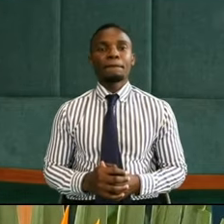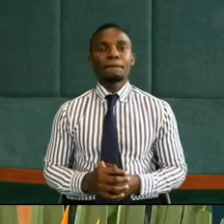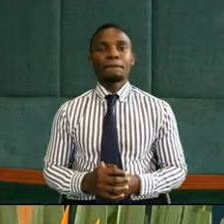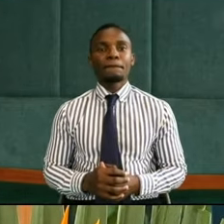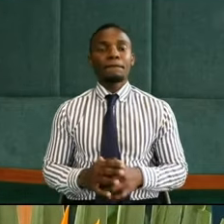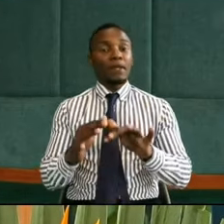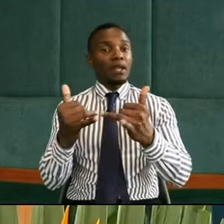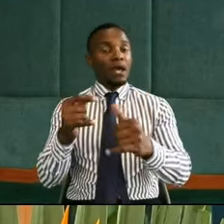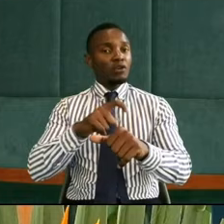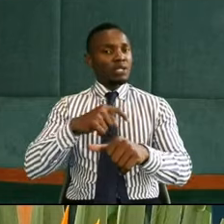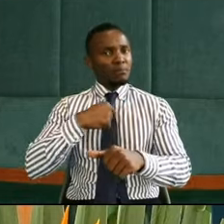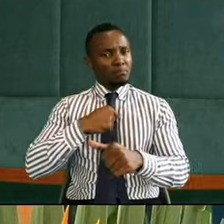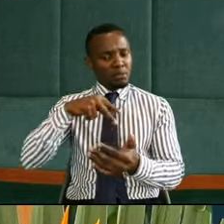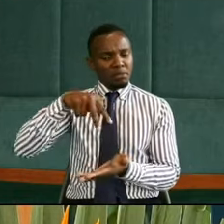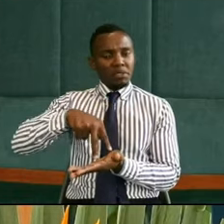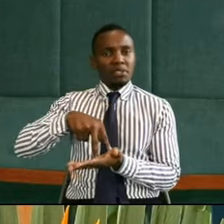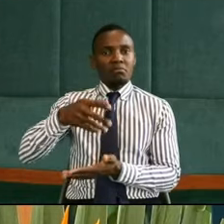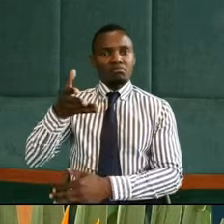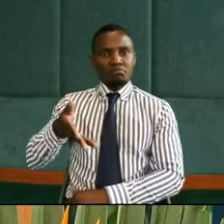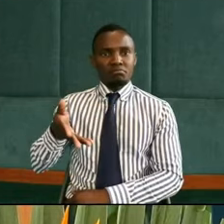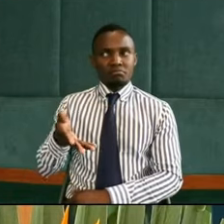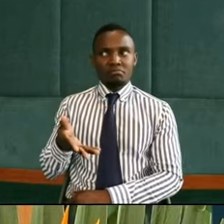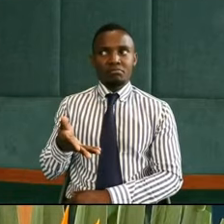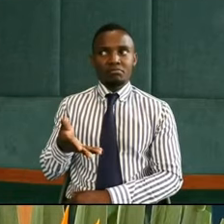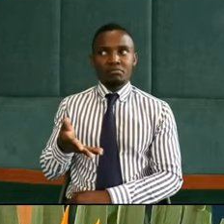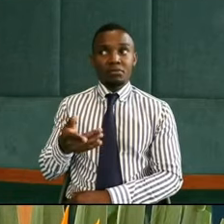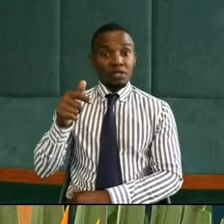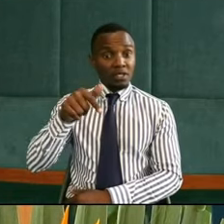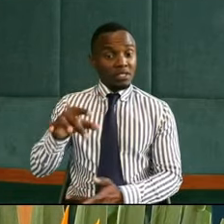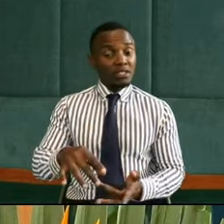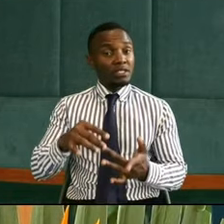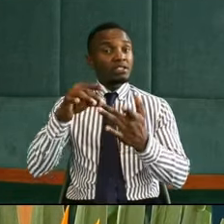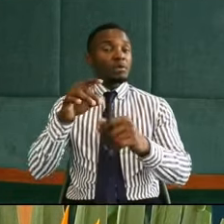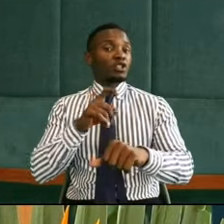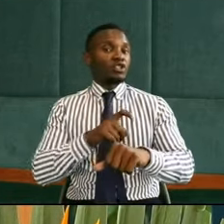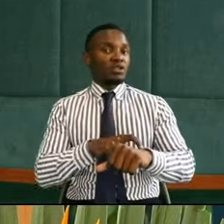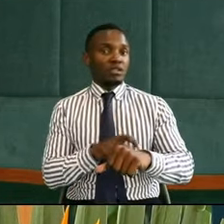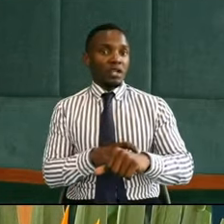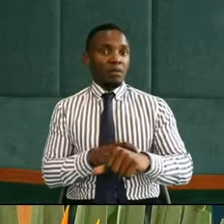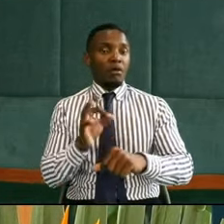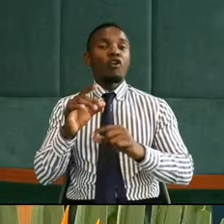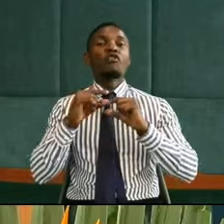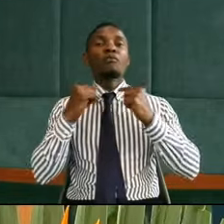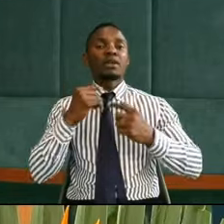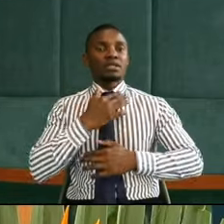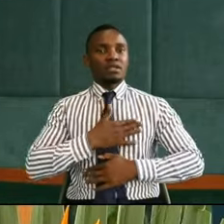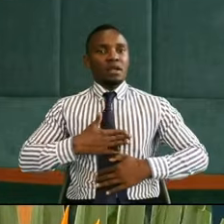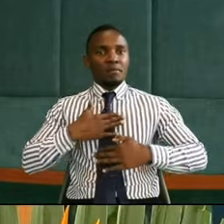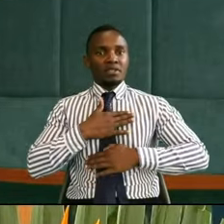as I stand before you today, in this special moment of the Pastor's Appreciation